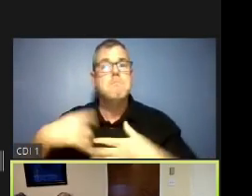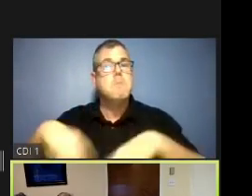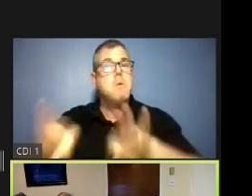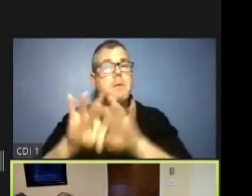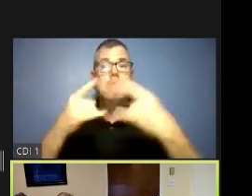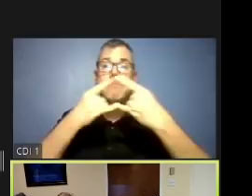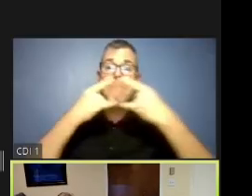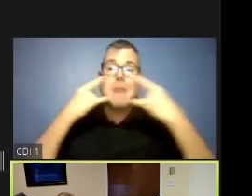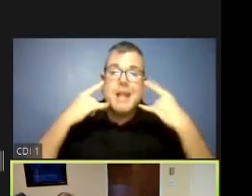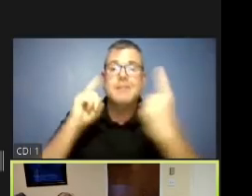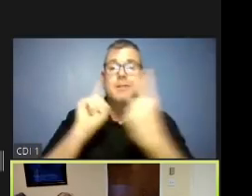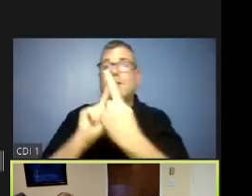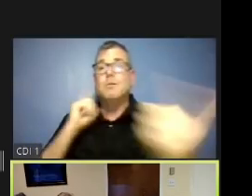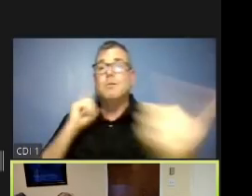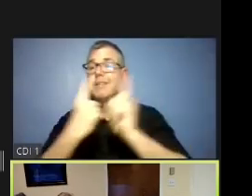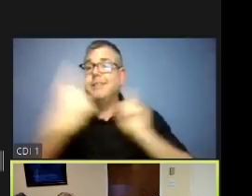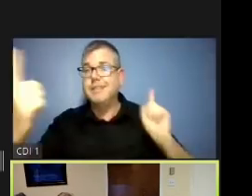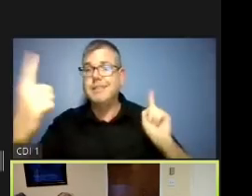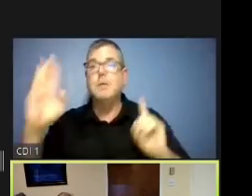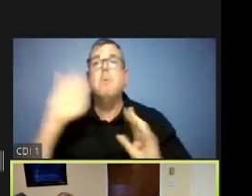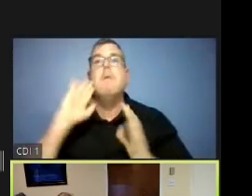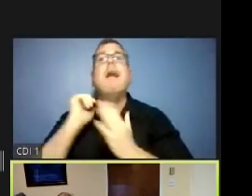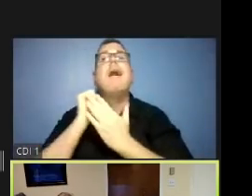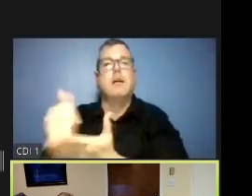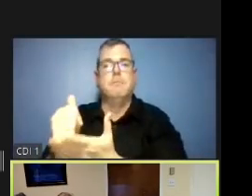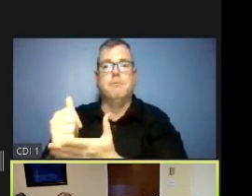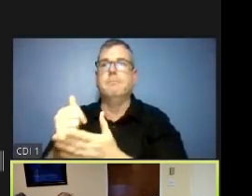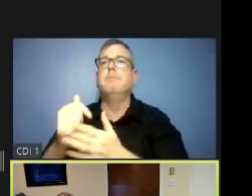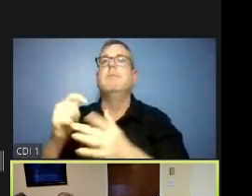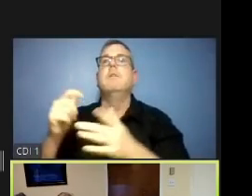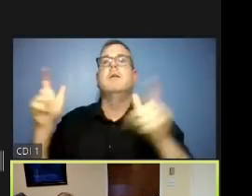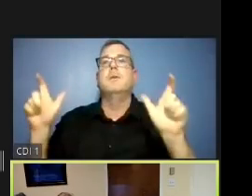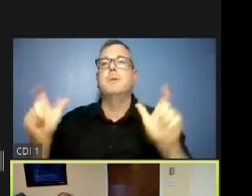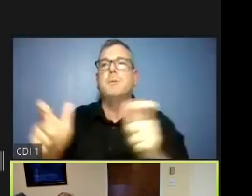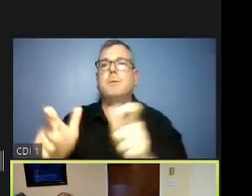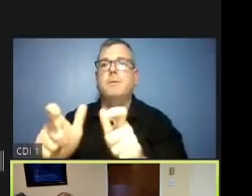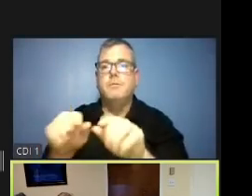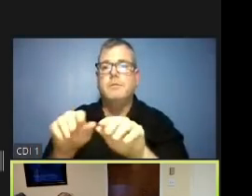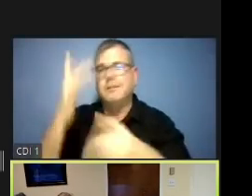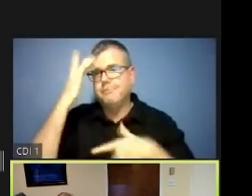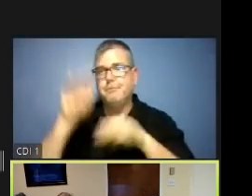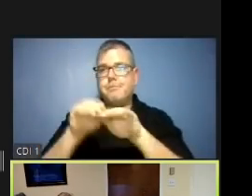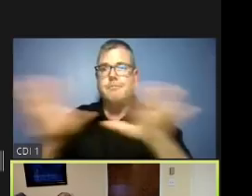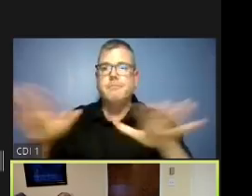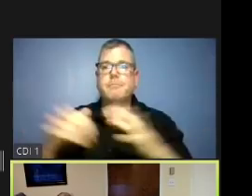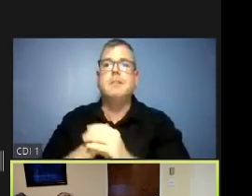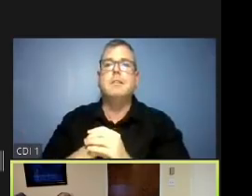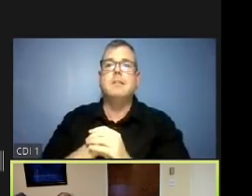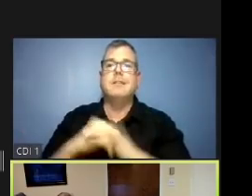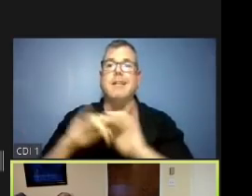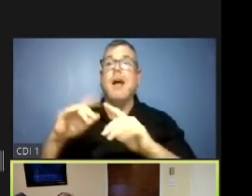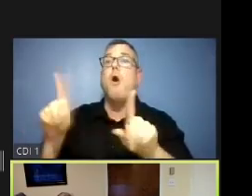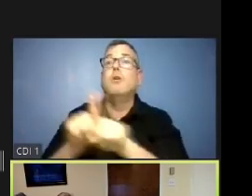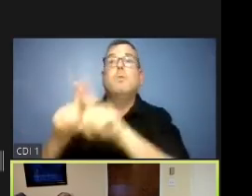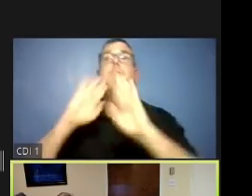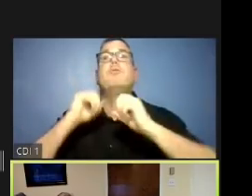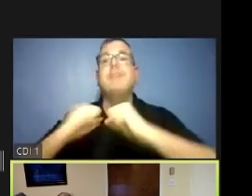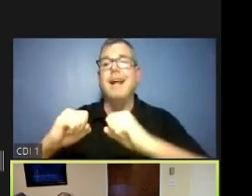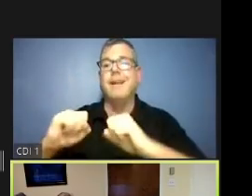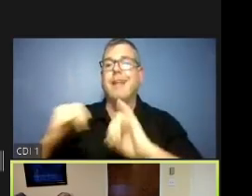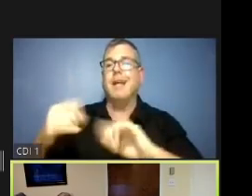prevent further mutations from accumulating, because once you slow down the burden of the disease, the ability of the virus to